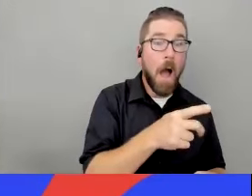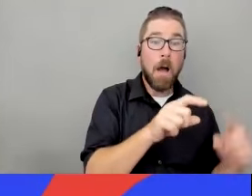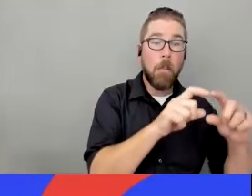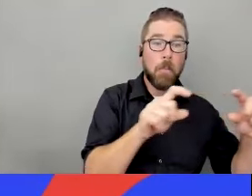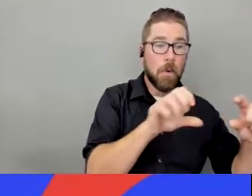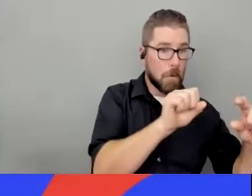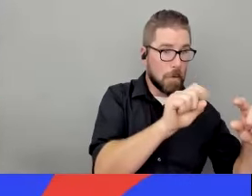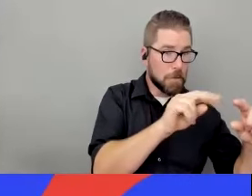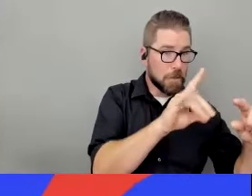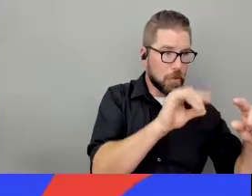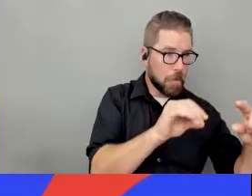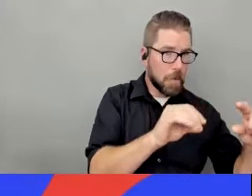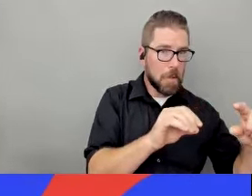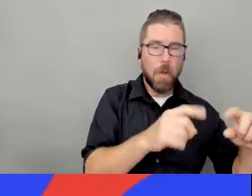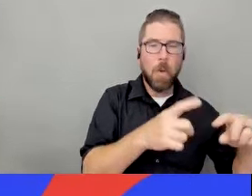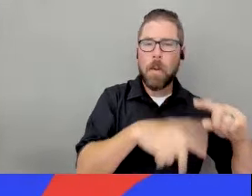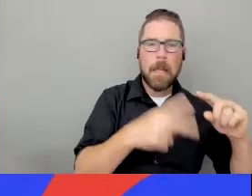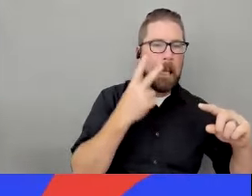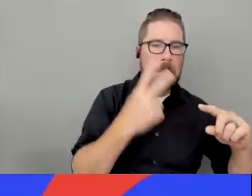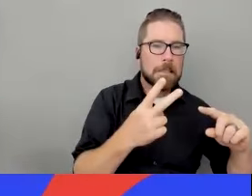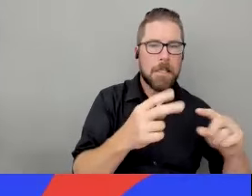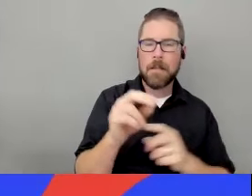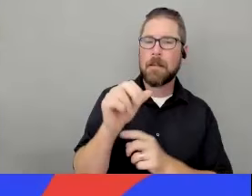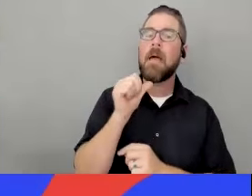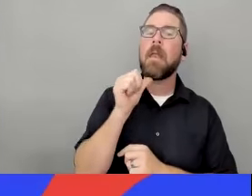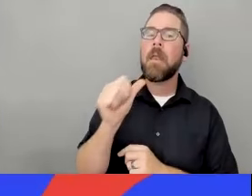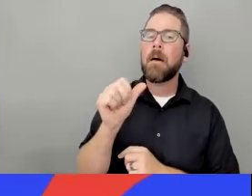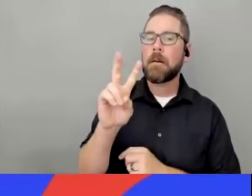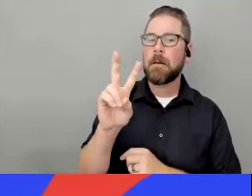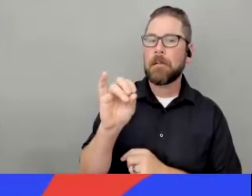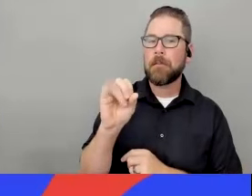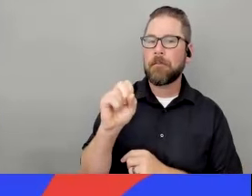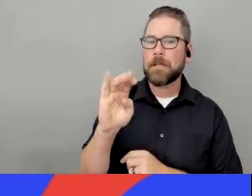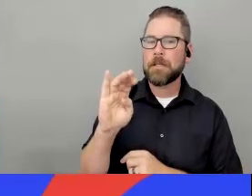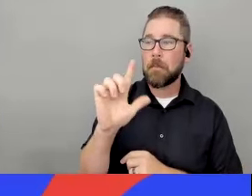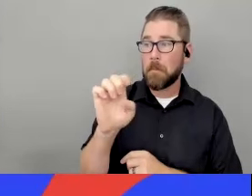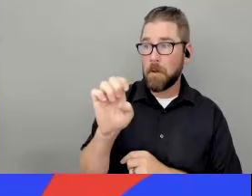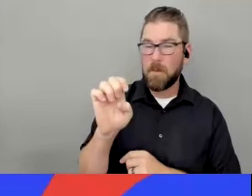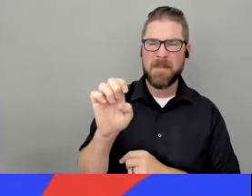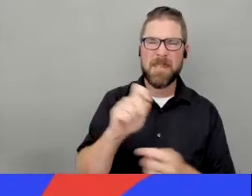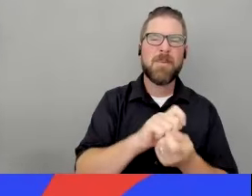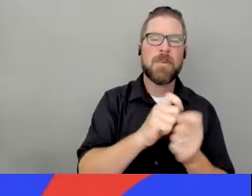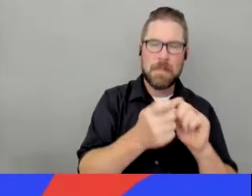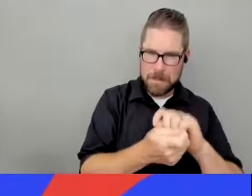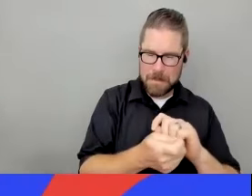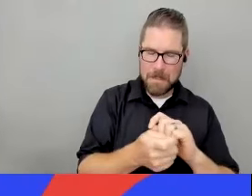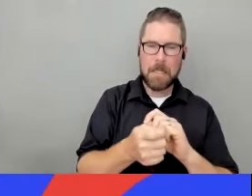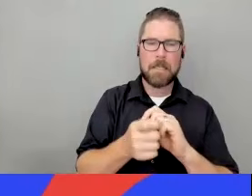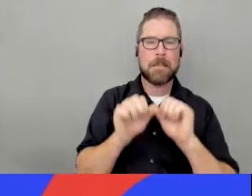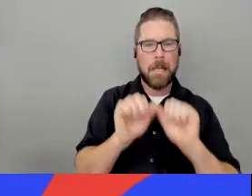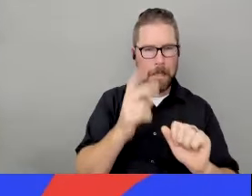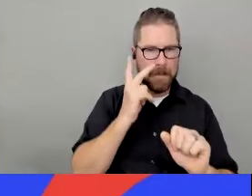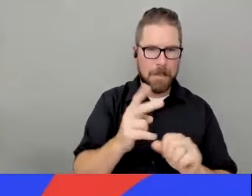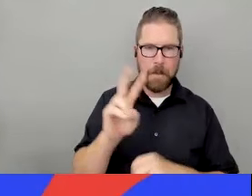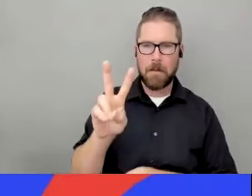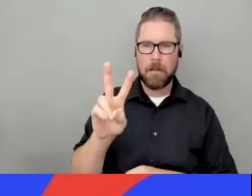to visible, right? It's one of those tools in Canvas that you cannot get to unless you make visible like simple syllabus.